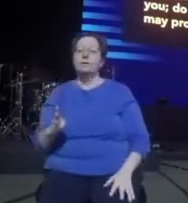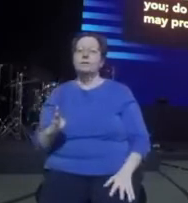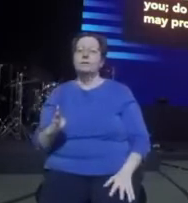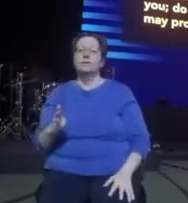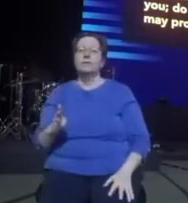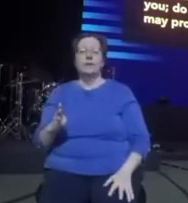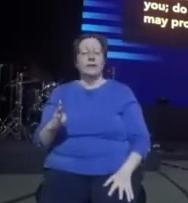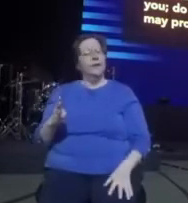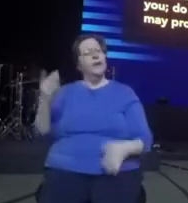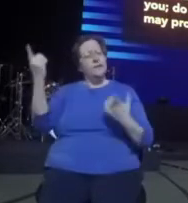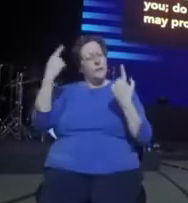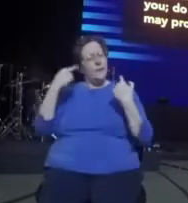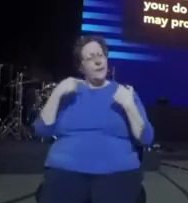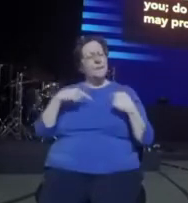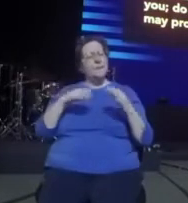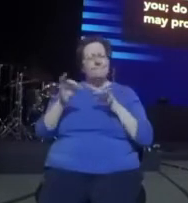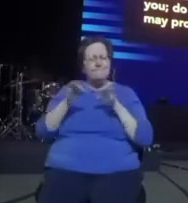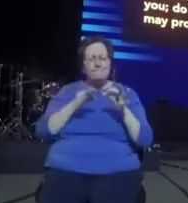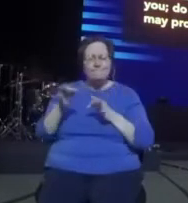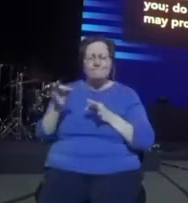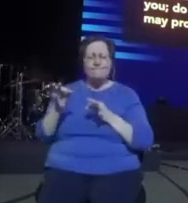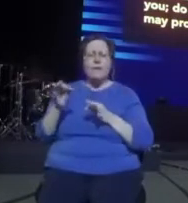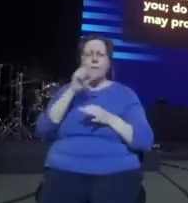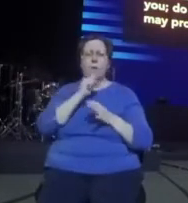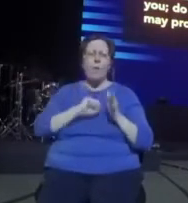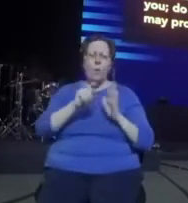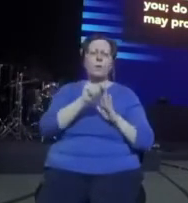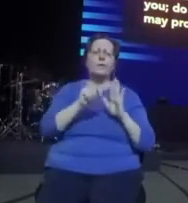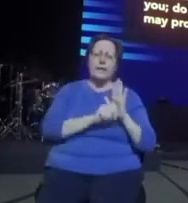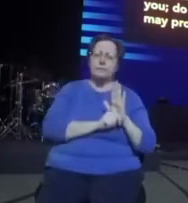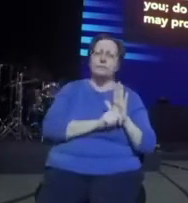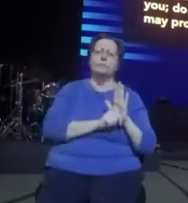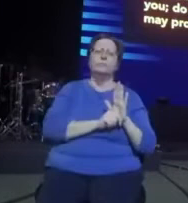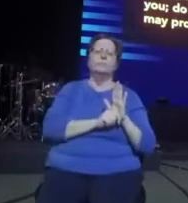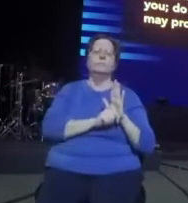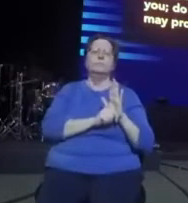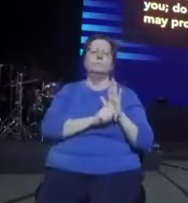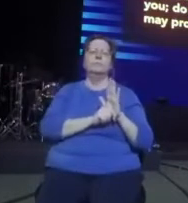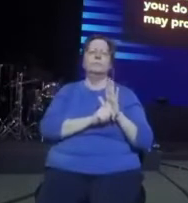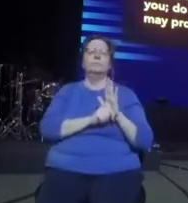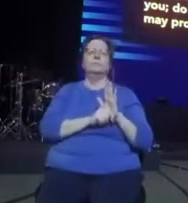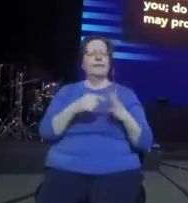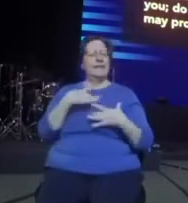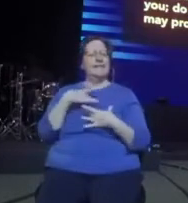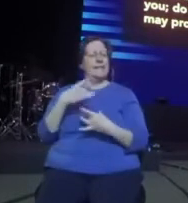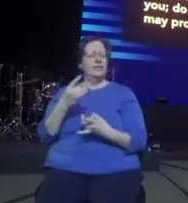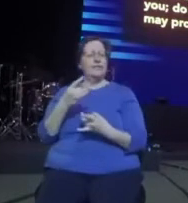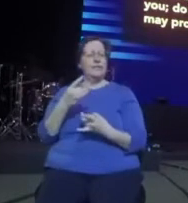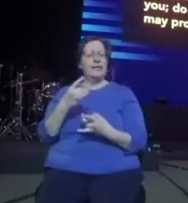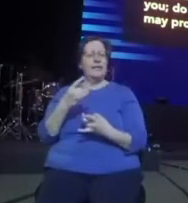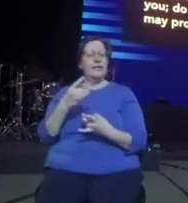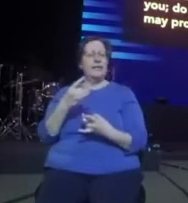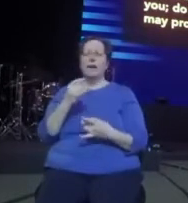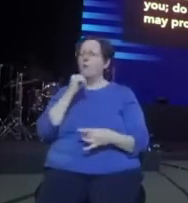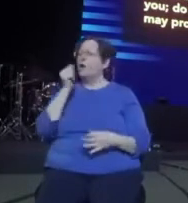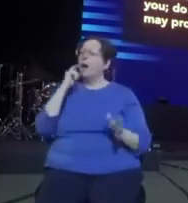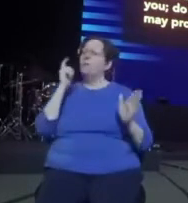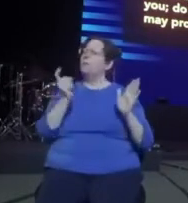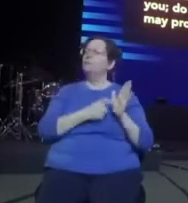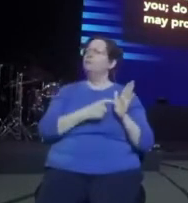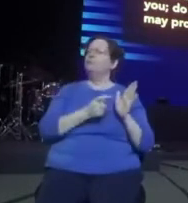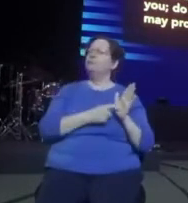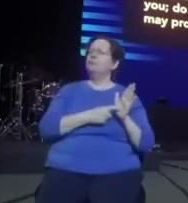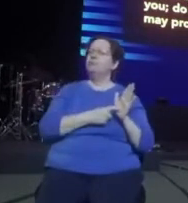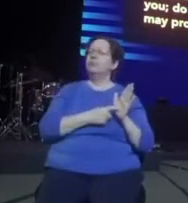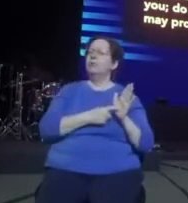And so he comes along and he makes statements like this, and he makes this statement, and it's an interesting statement, and we don't really realize it,